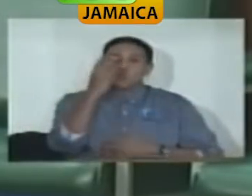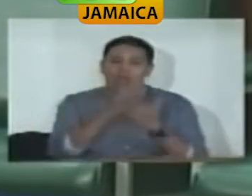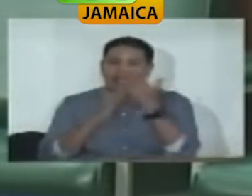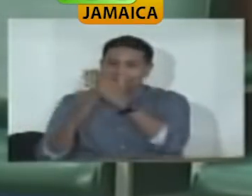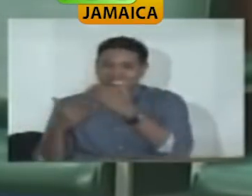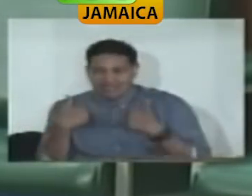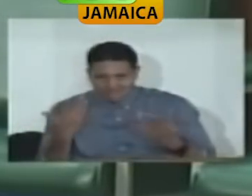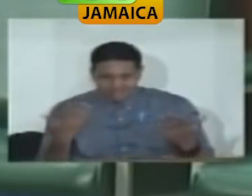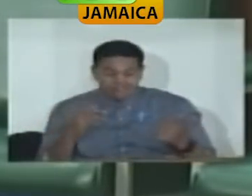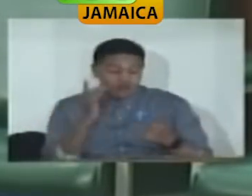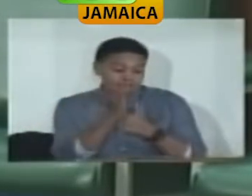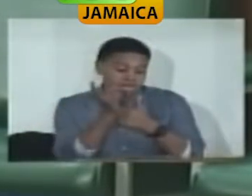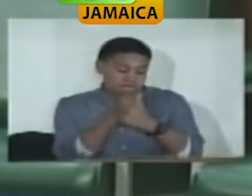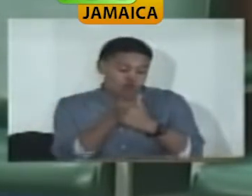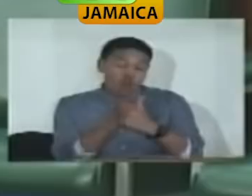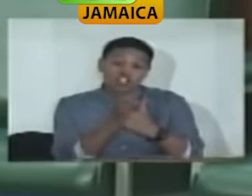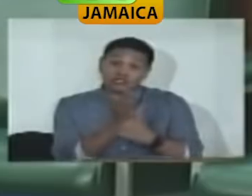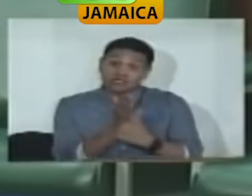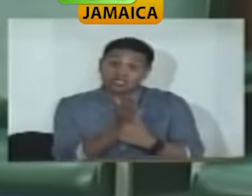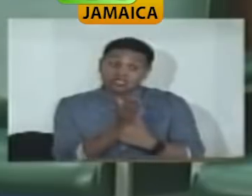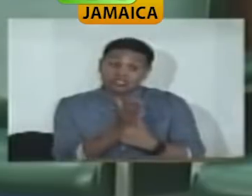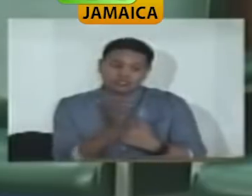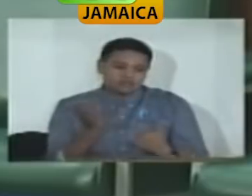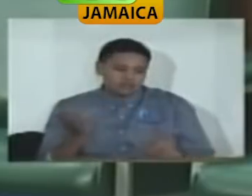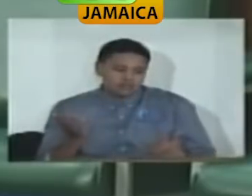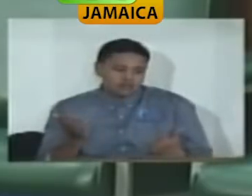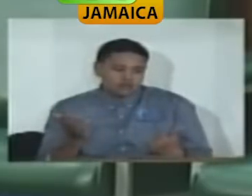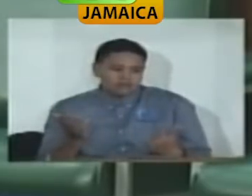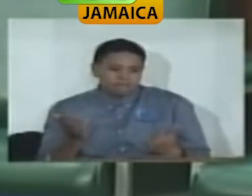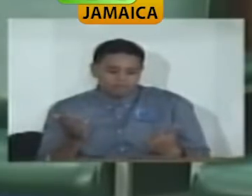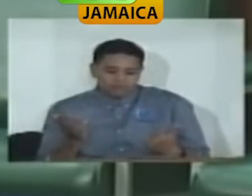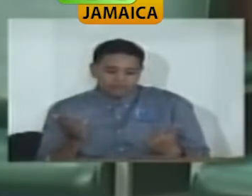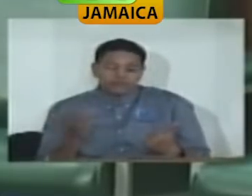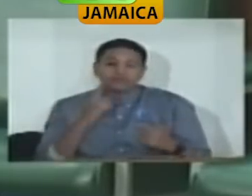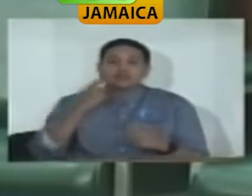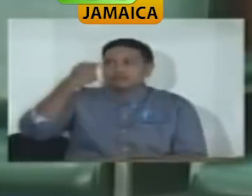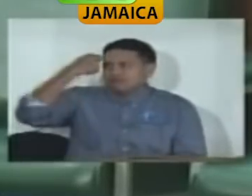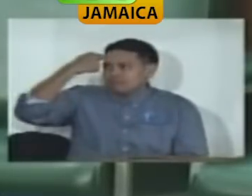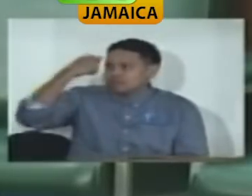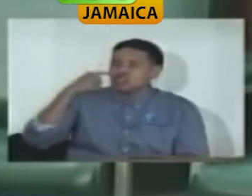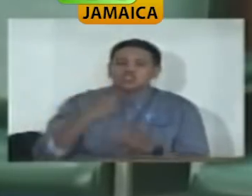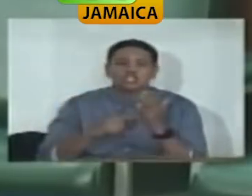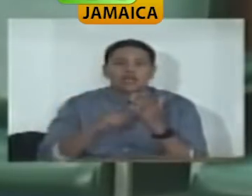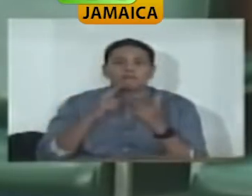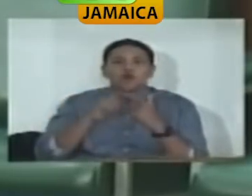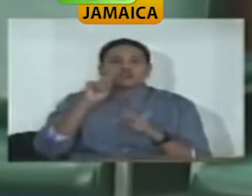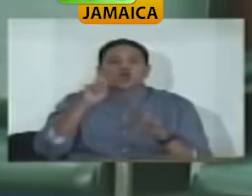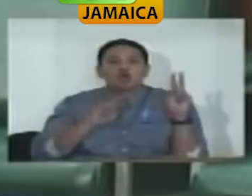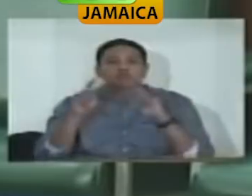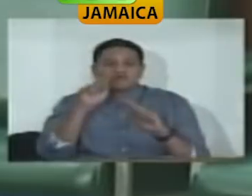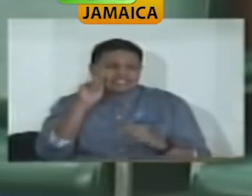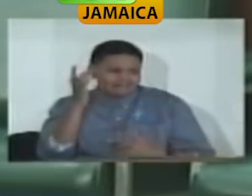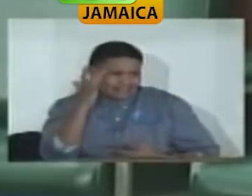it. The first element is the temperature check and the observation for